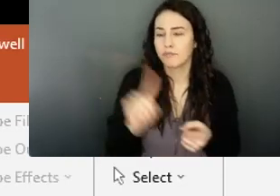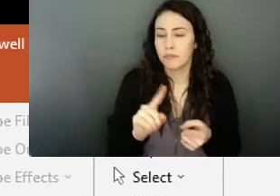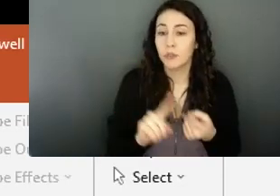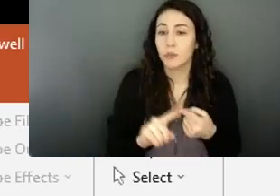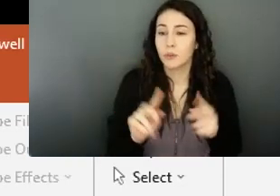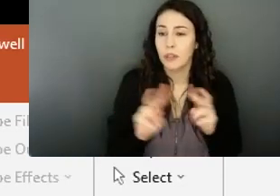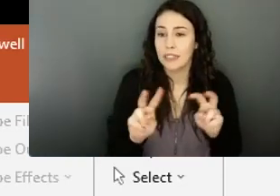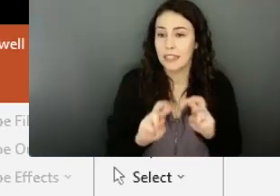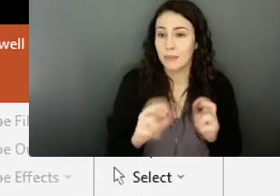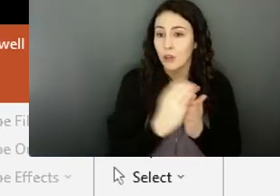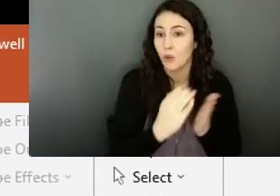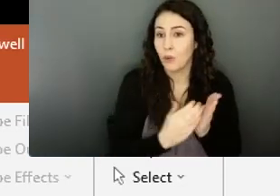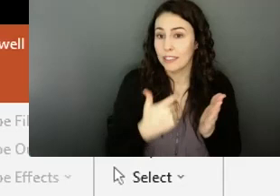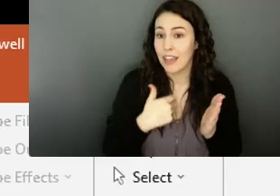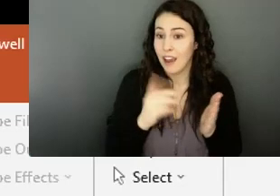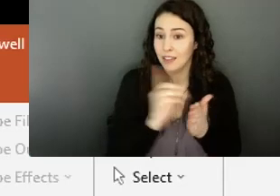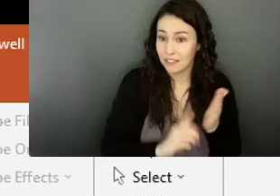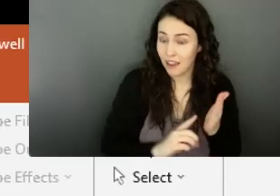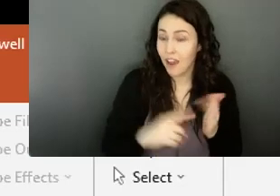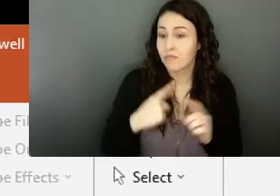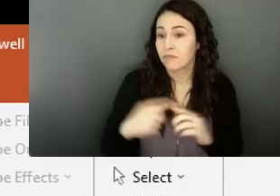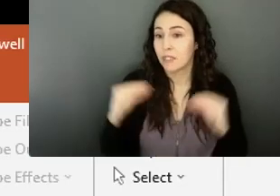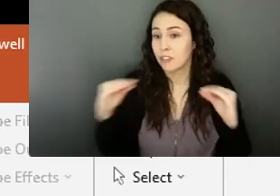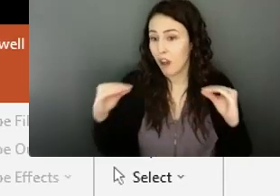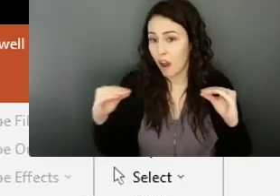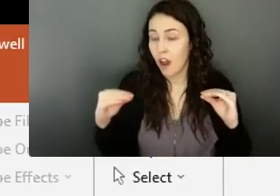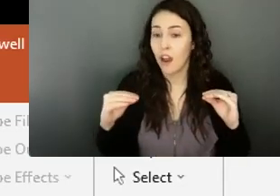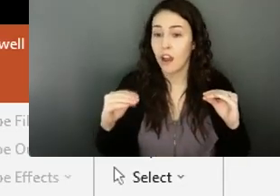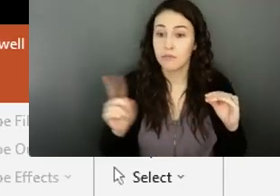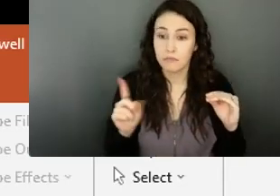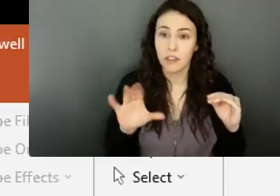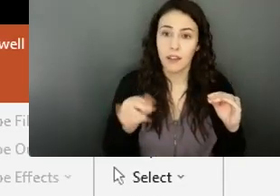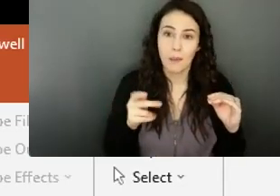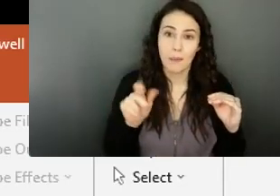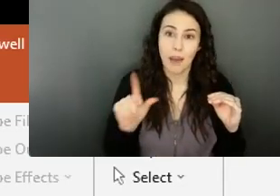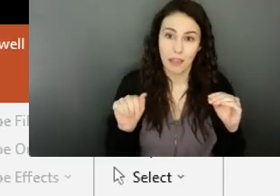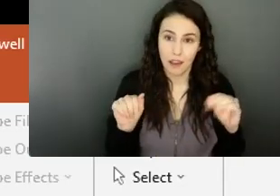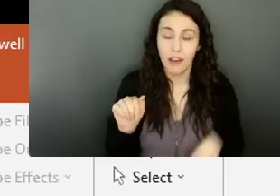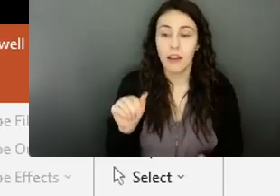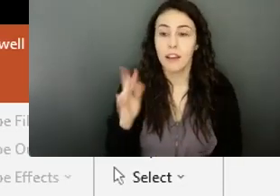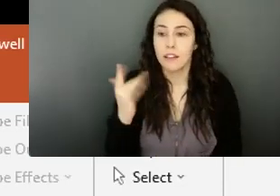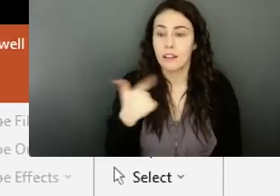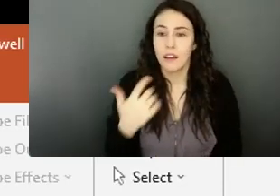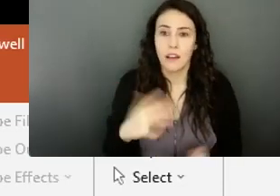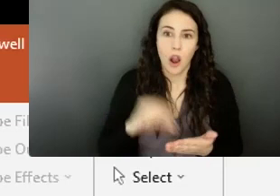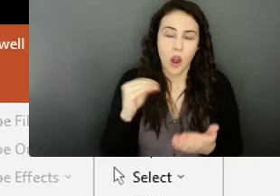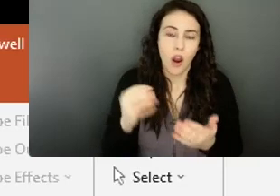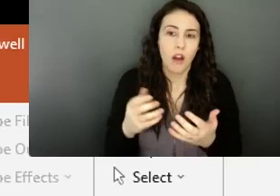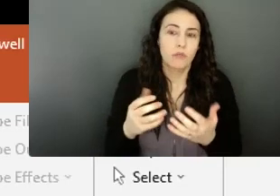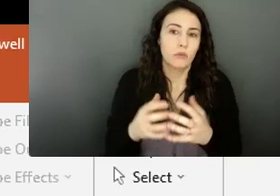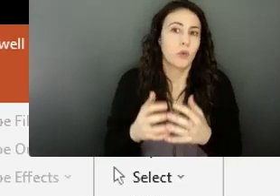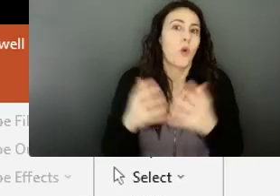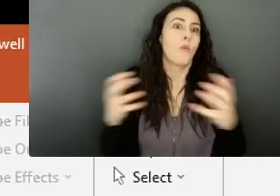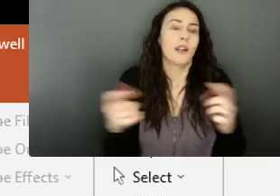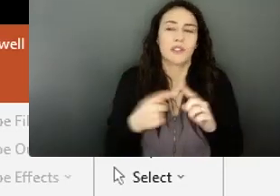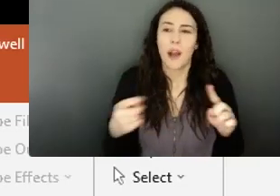taught at Capella University, because I learned so much from the master's and doctoral students that I